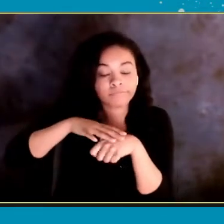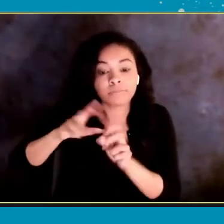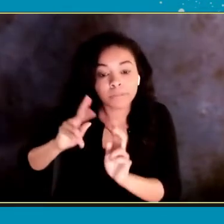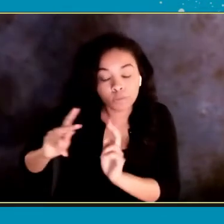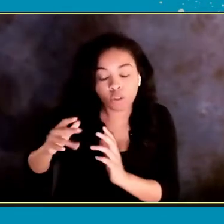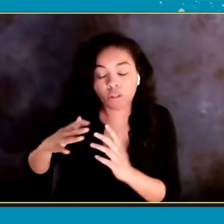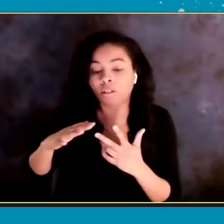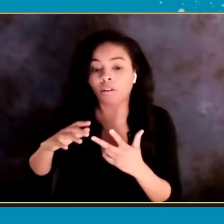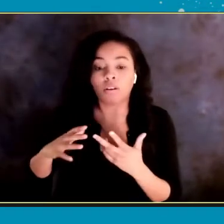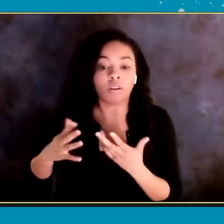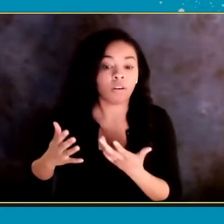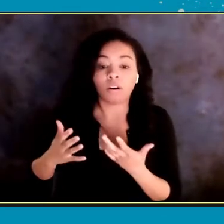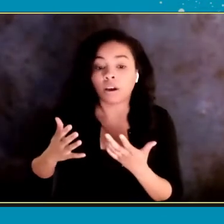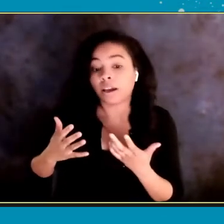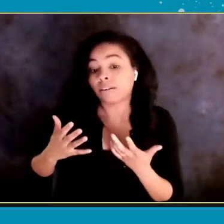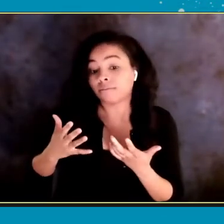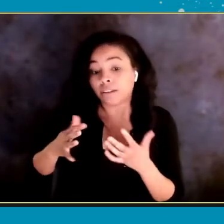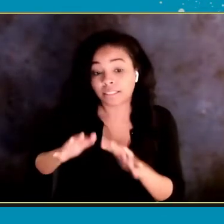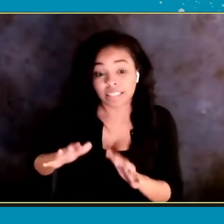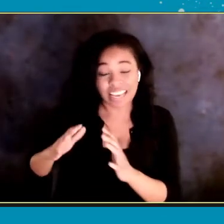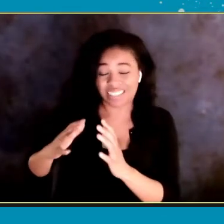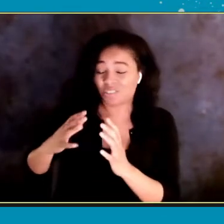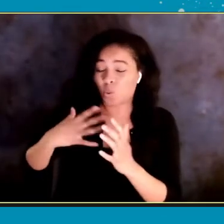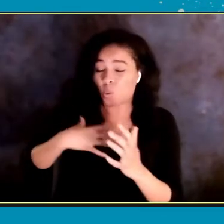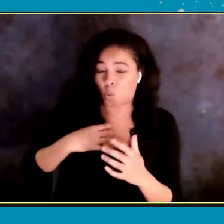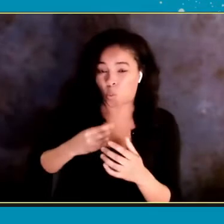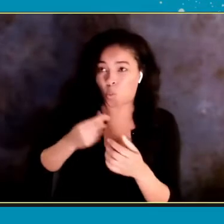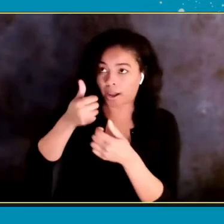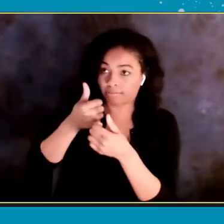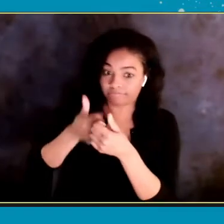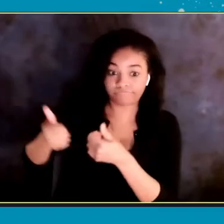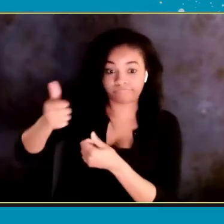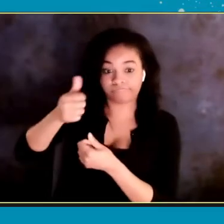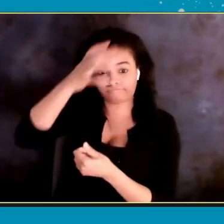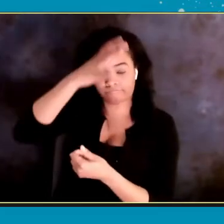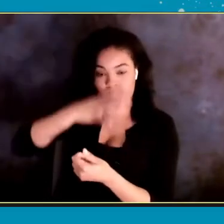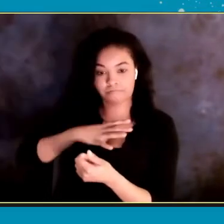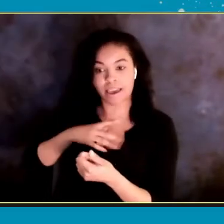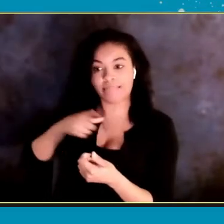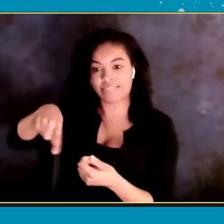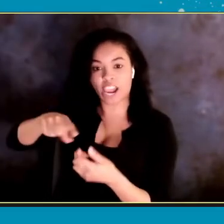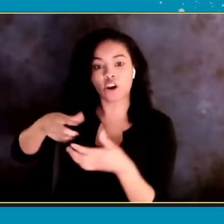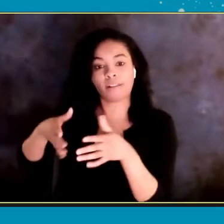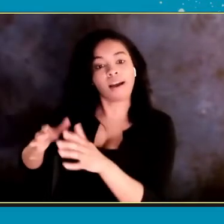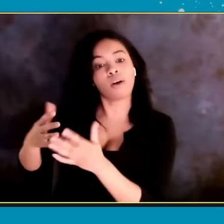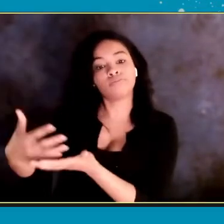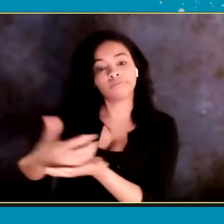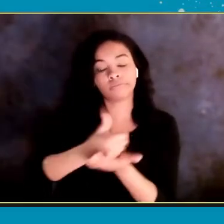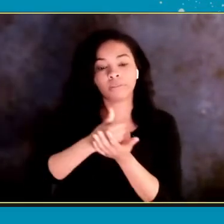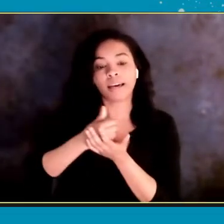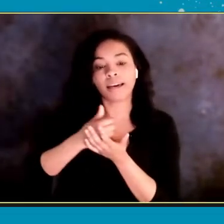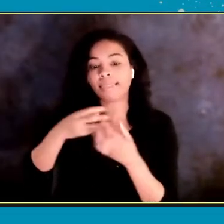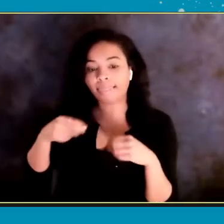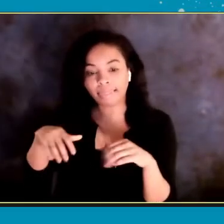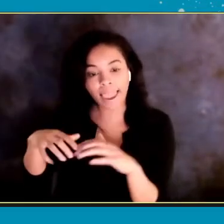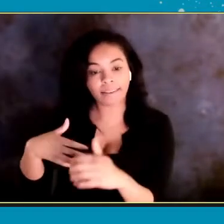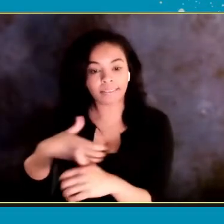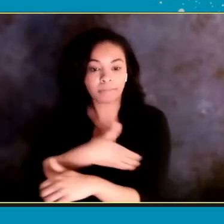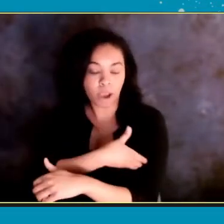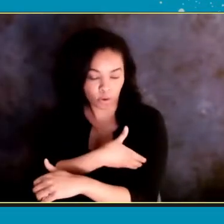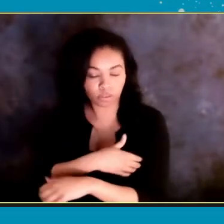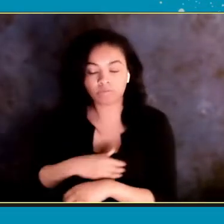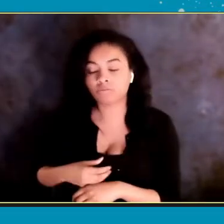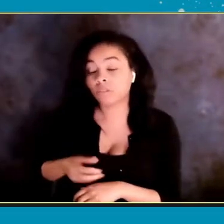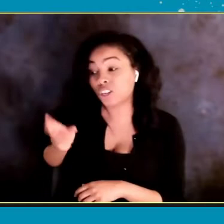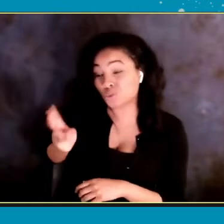economy that enables white men to accumulate wealth, land, and power. Historically, voting was